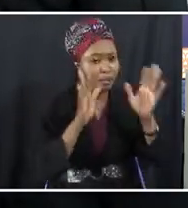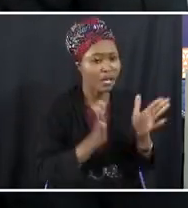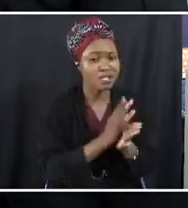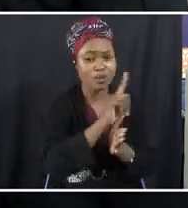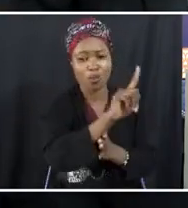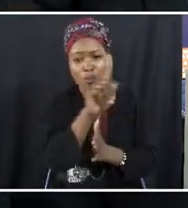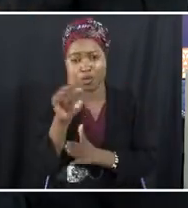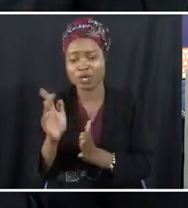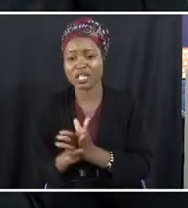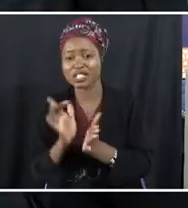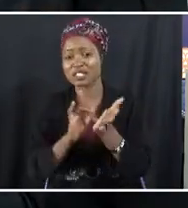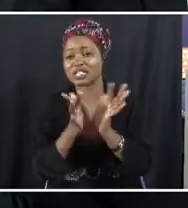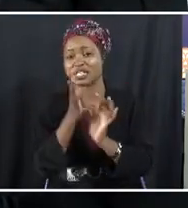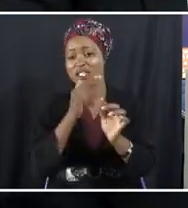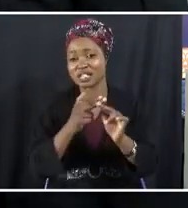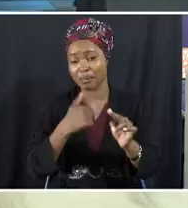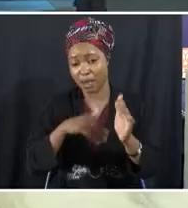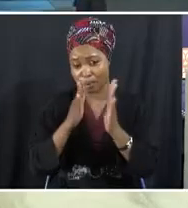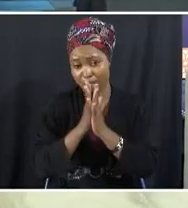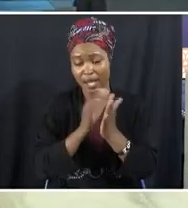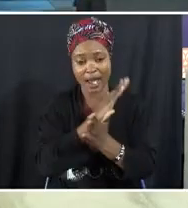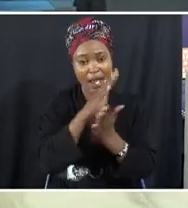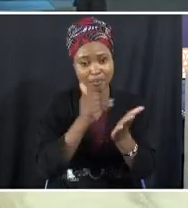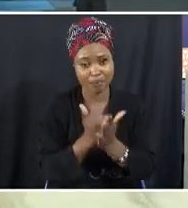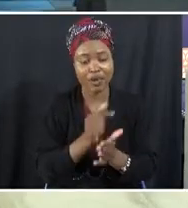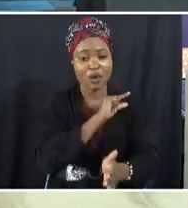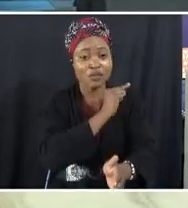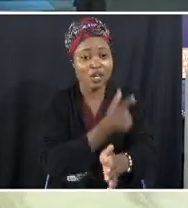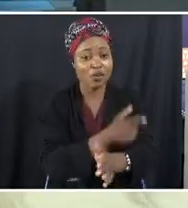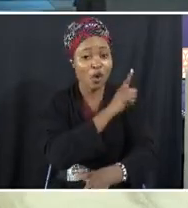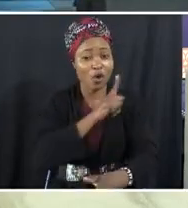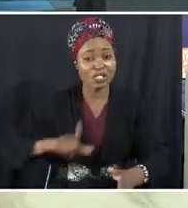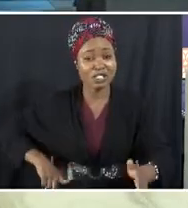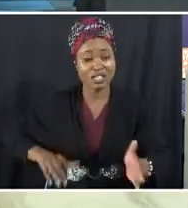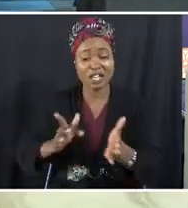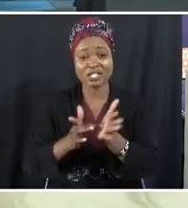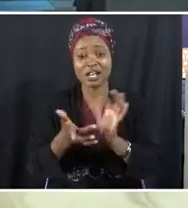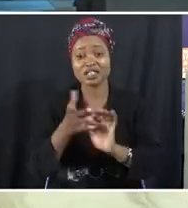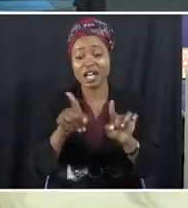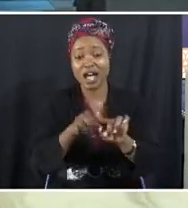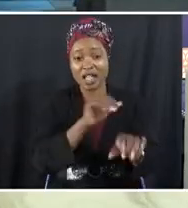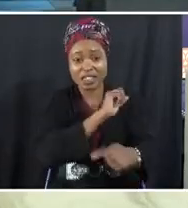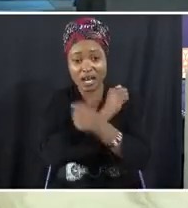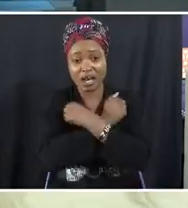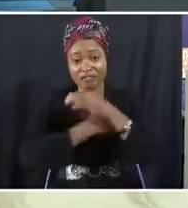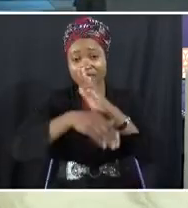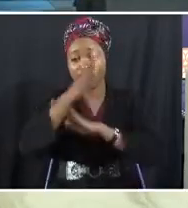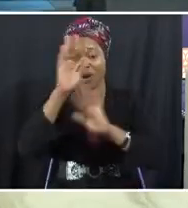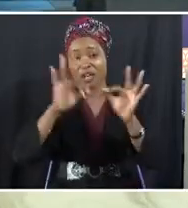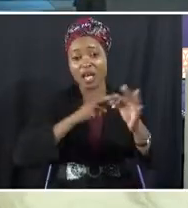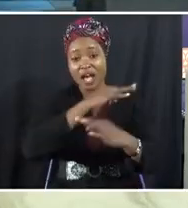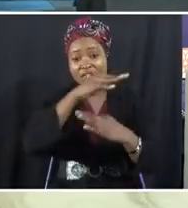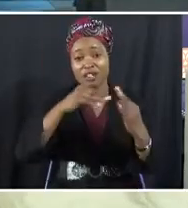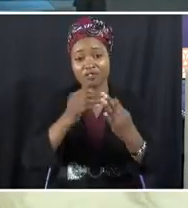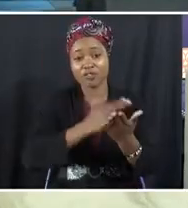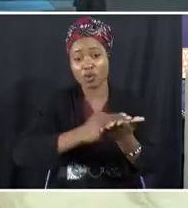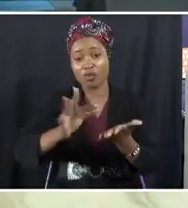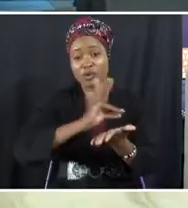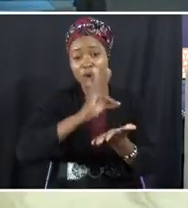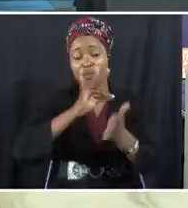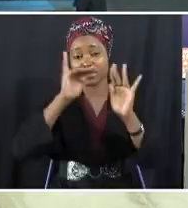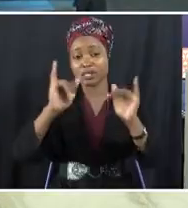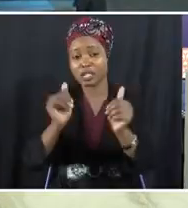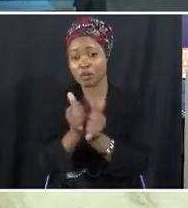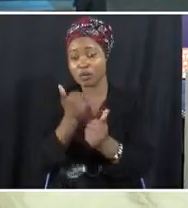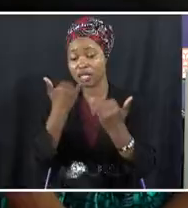a plead in Jesus' name. Amen. May the grace of our Lord Jesus Christ and the love of God and the